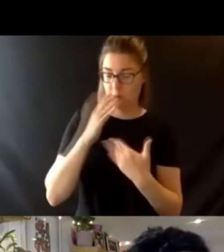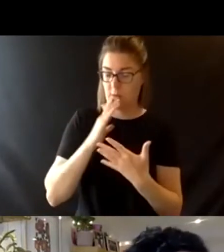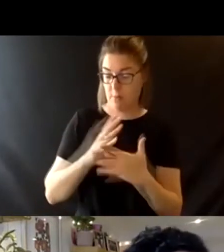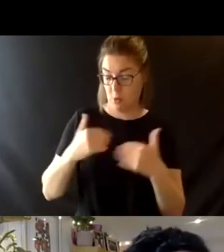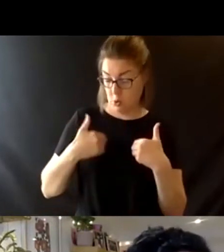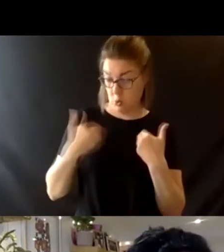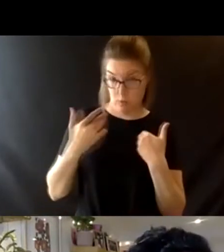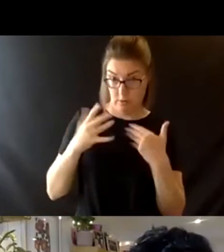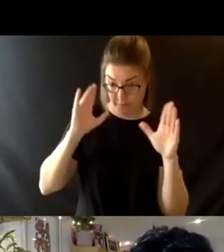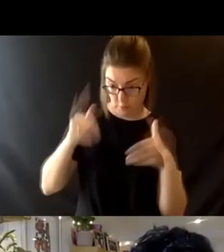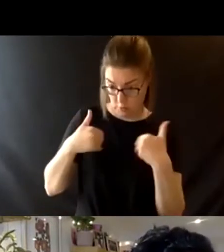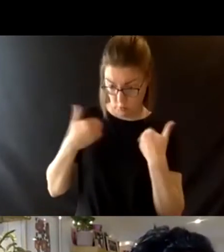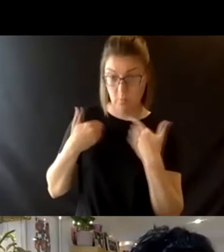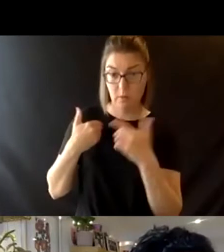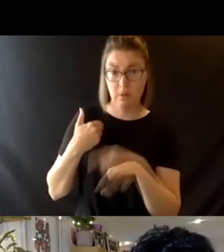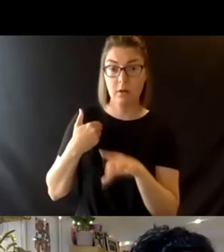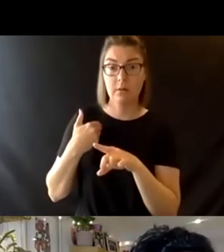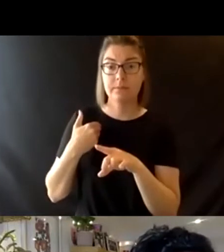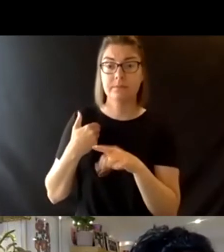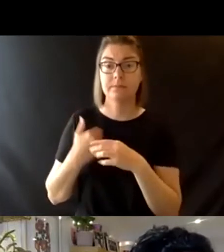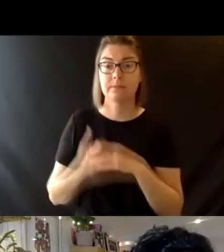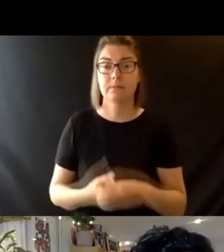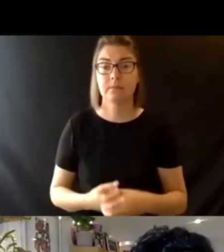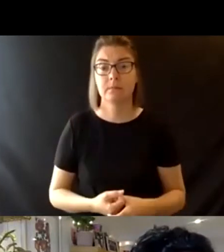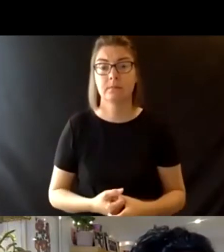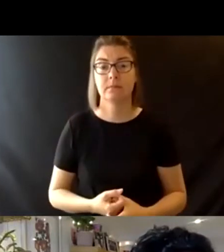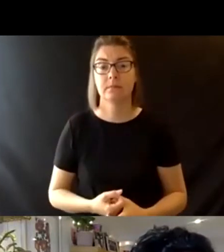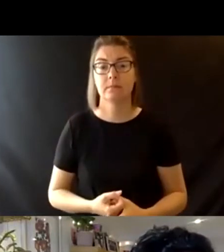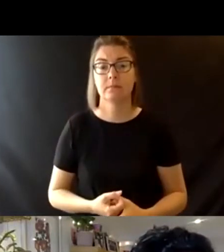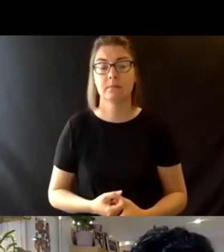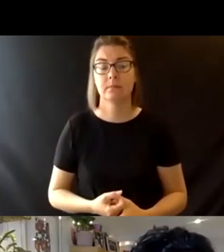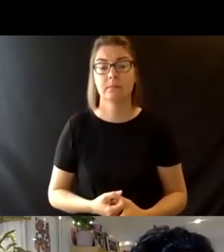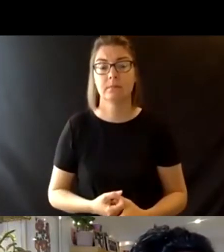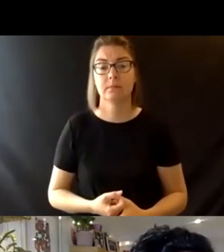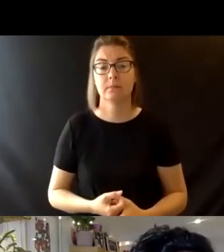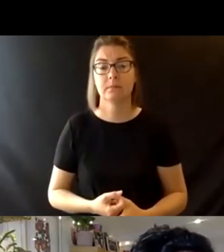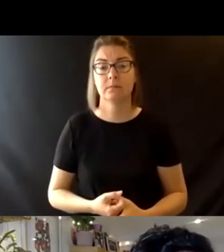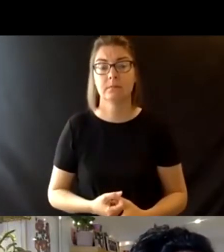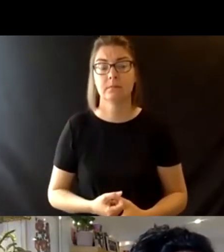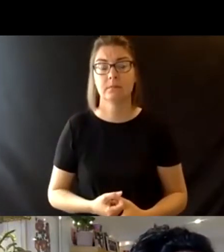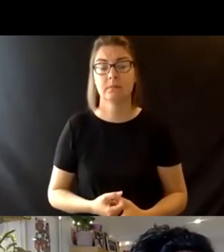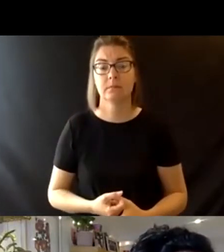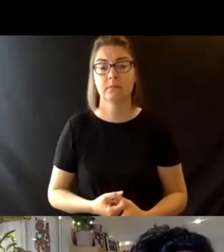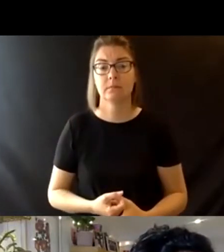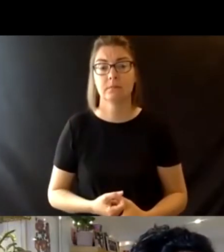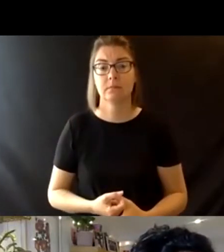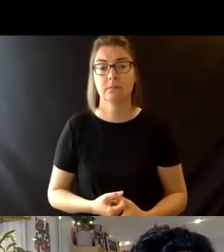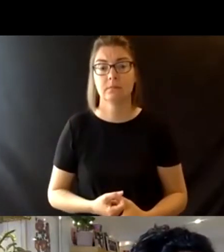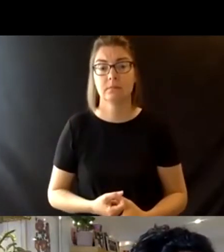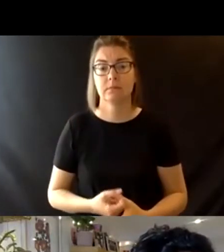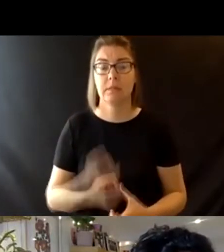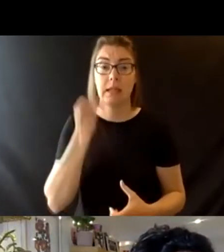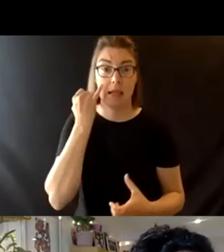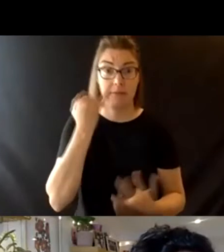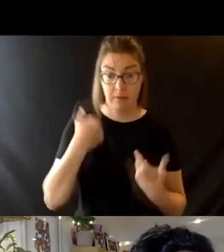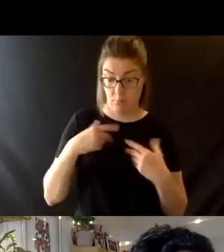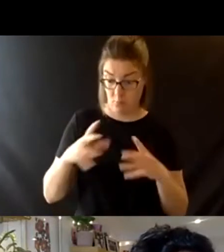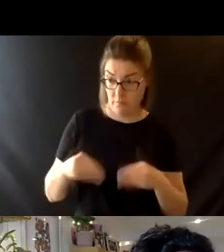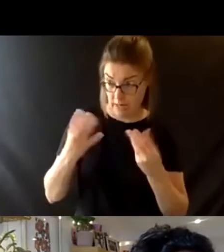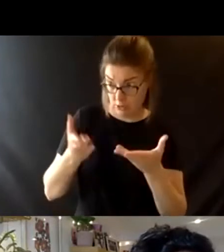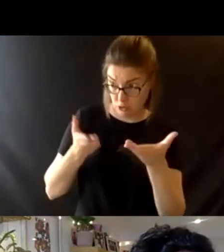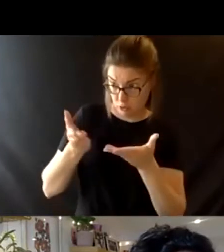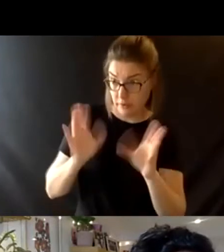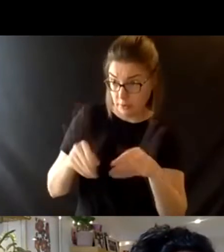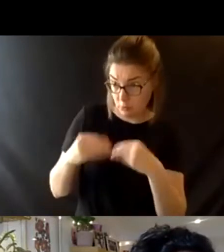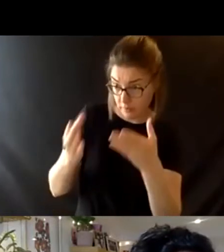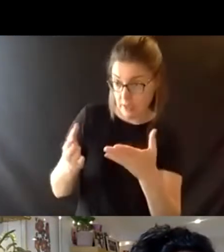like that, we're often talking about intersectionality when it comes to like service delivery and things like that,